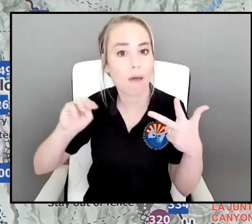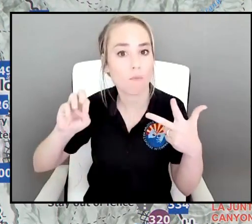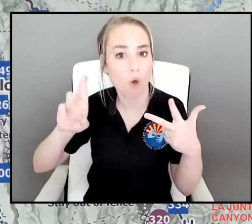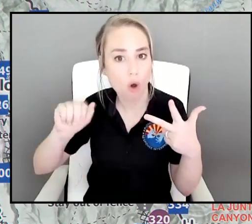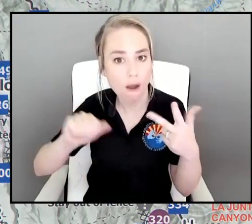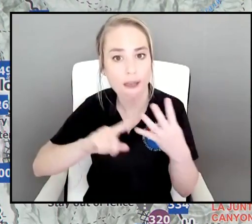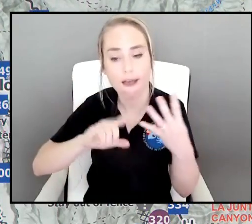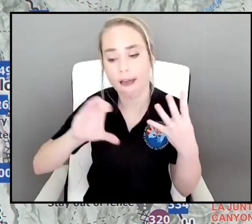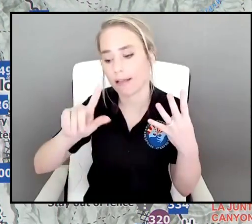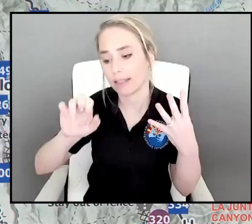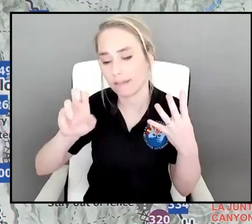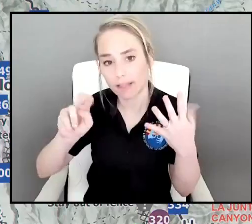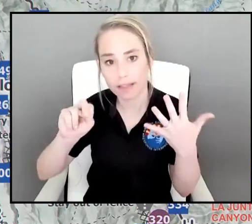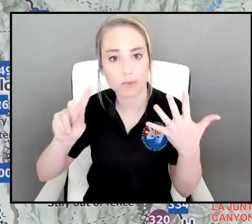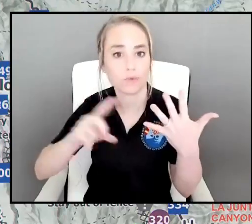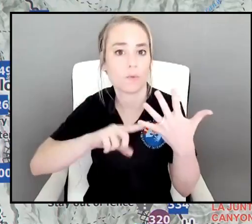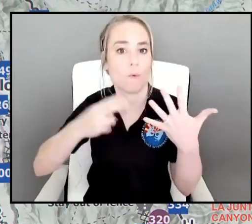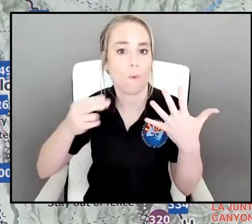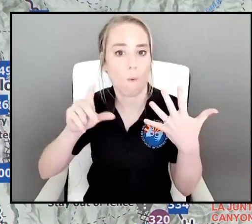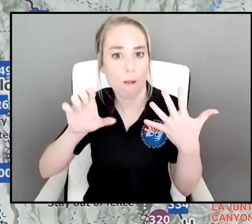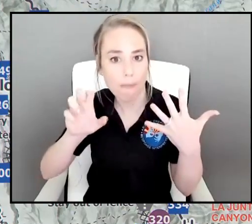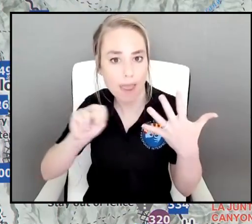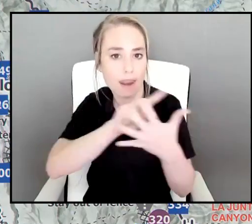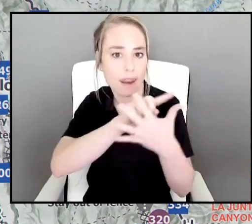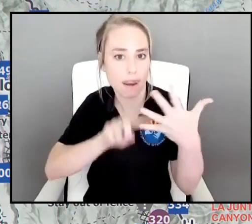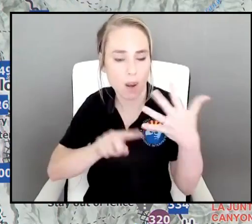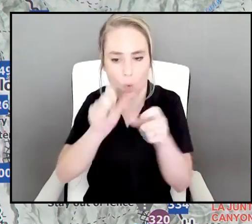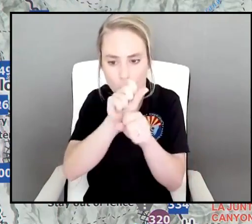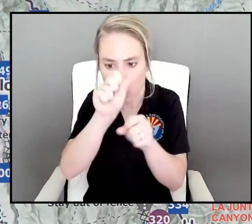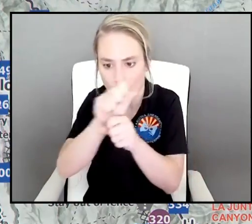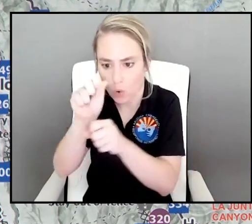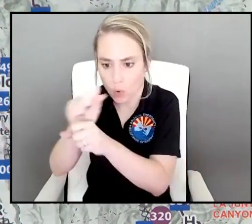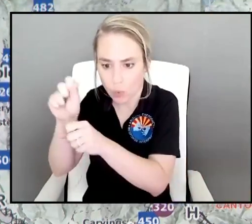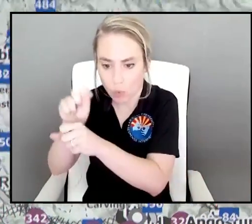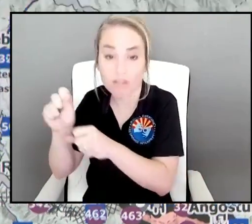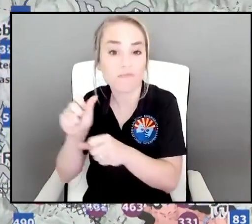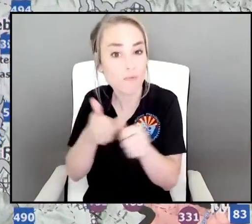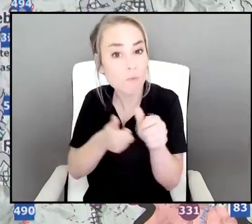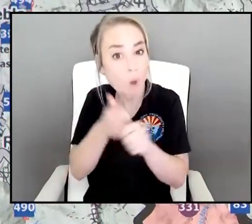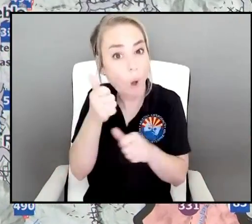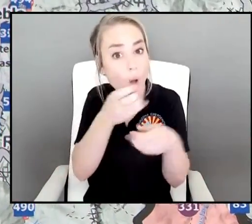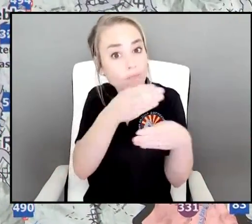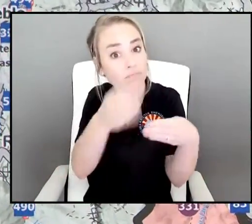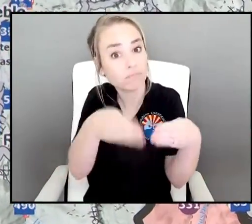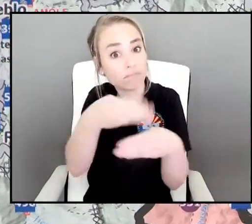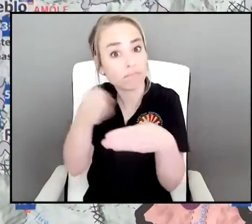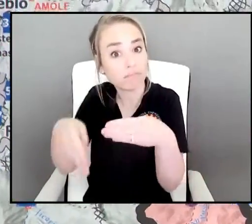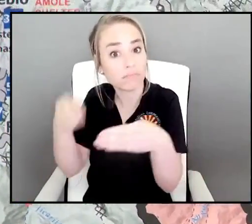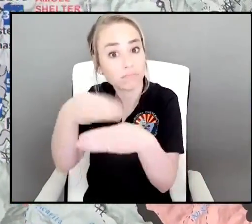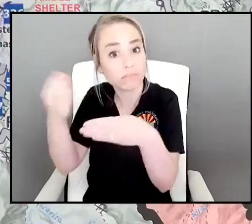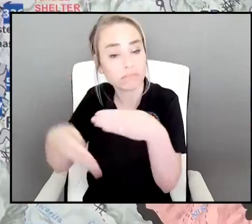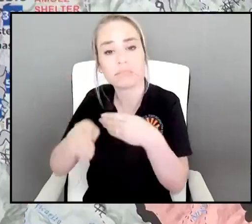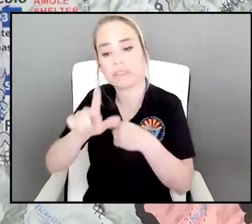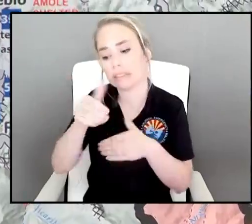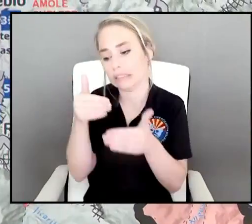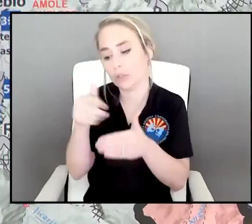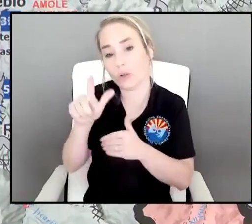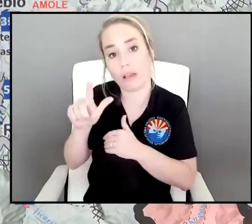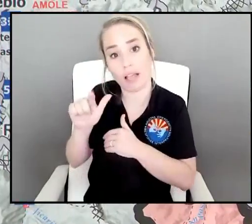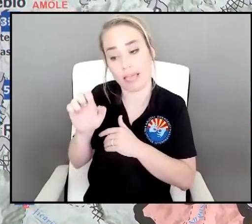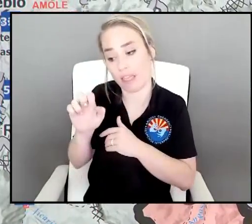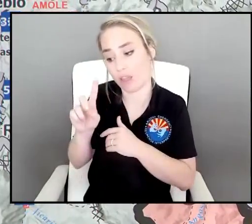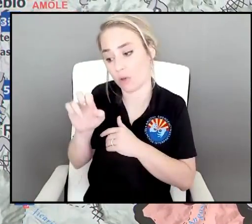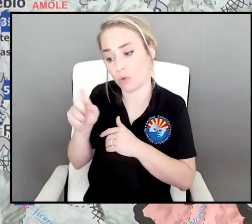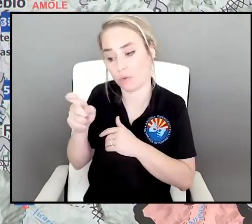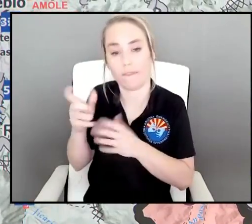Cleveland, Holman, and they finished up most of the stuff that they were working in around Ladue. But all of this